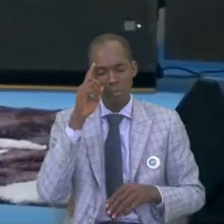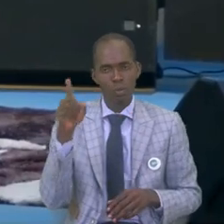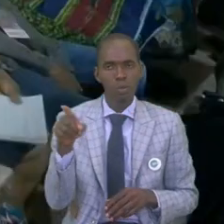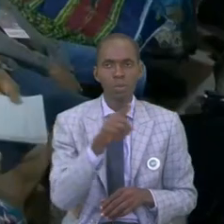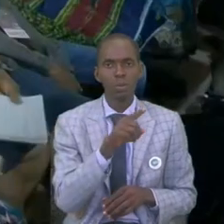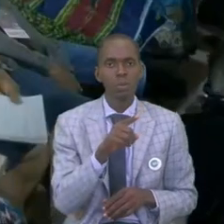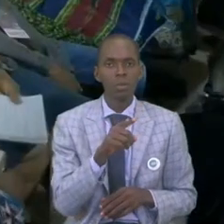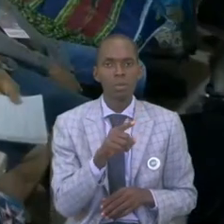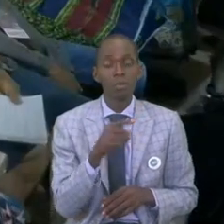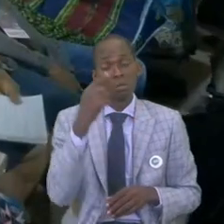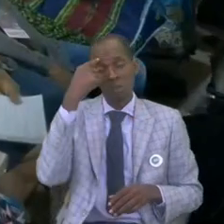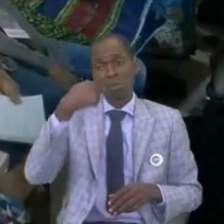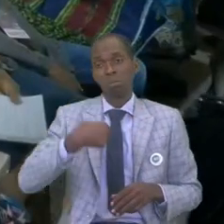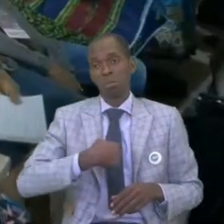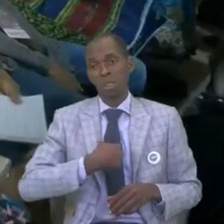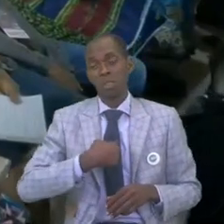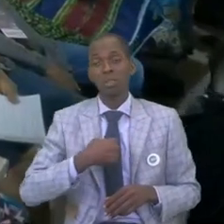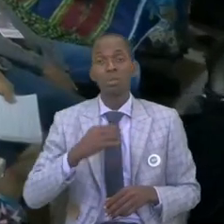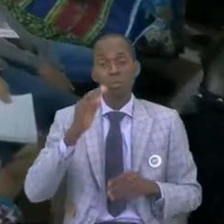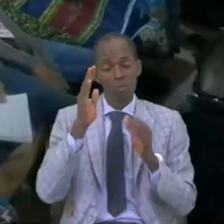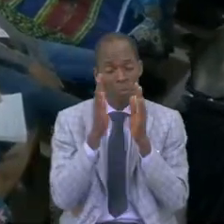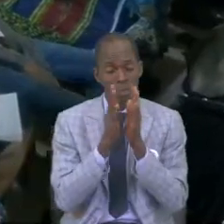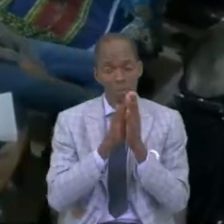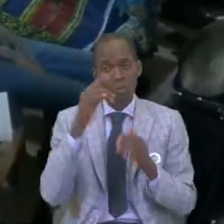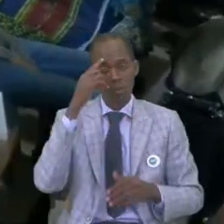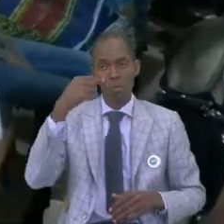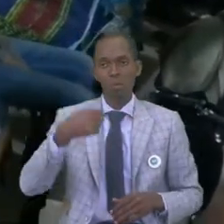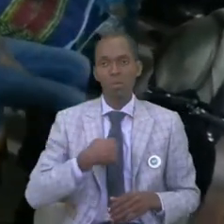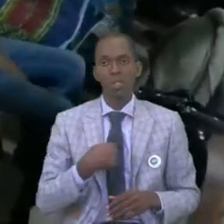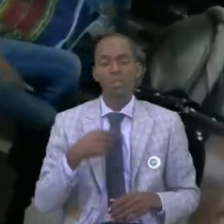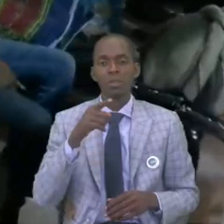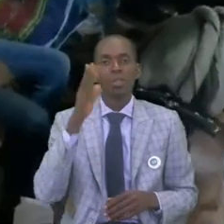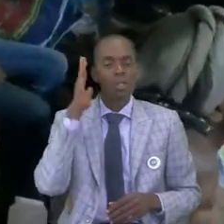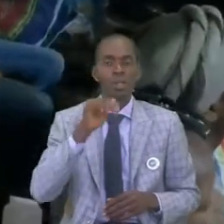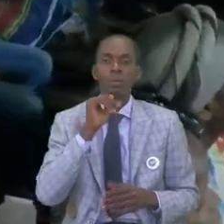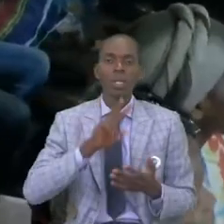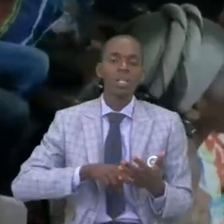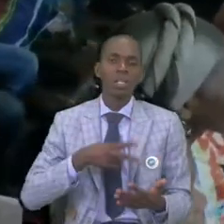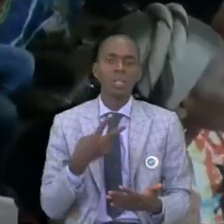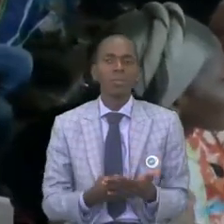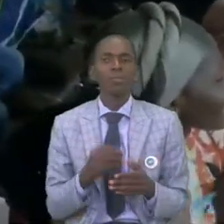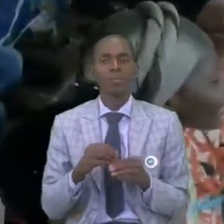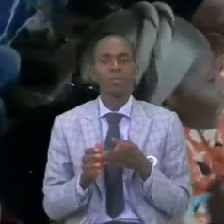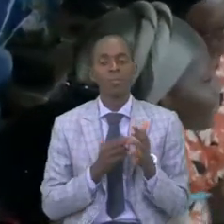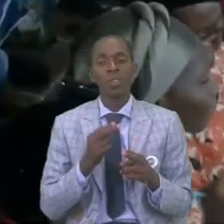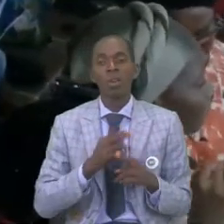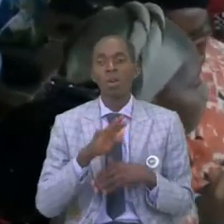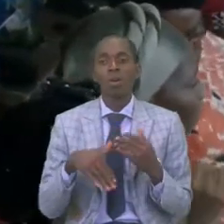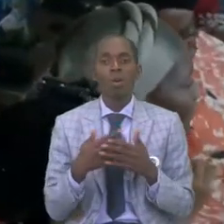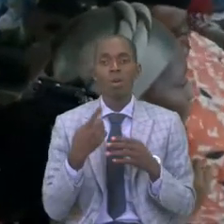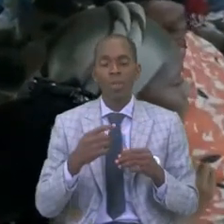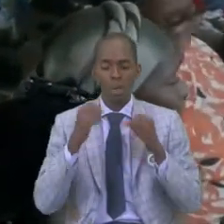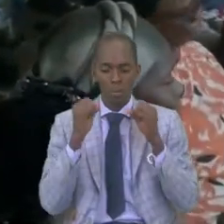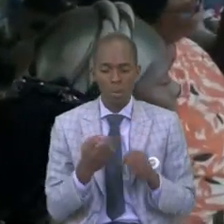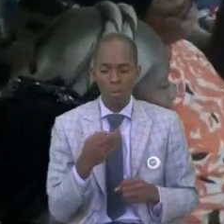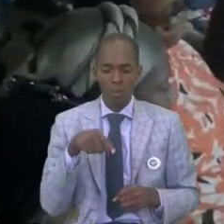me. For me. You will not fall. All the powers of hell will